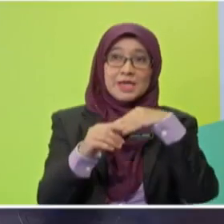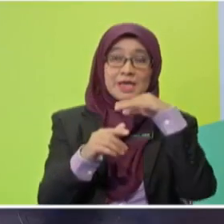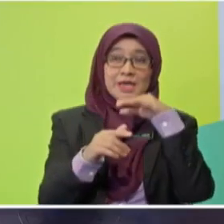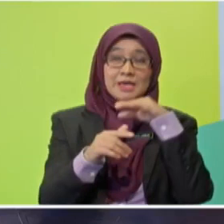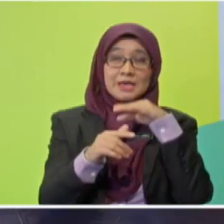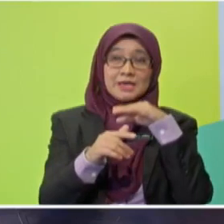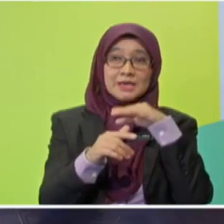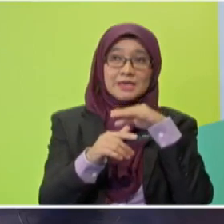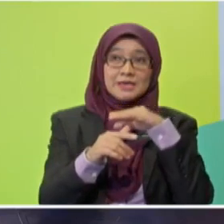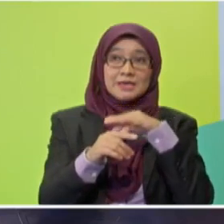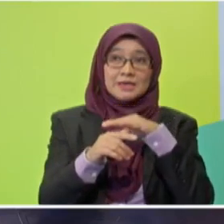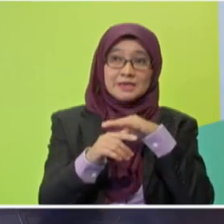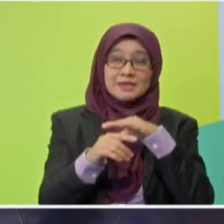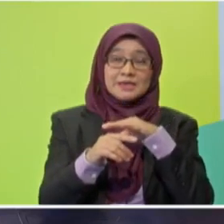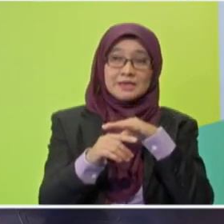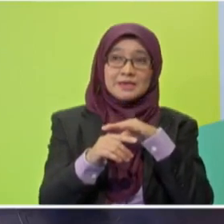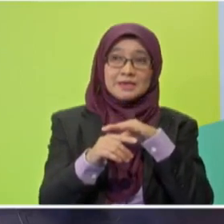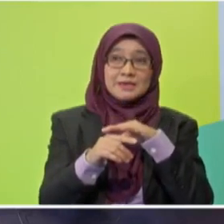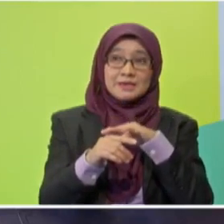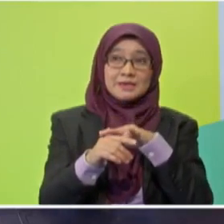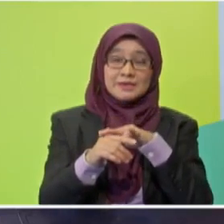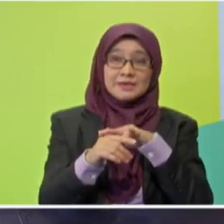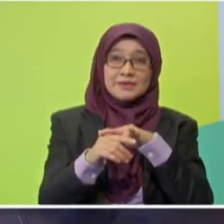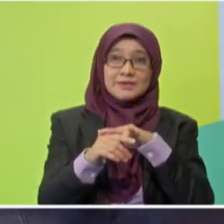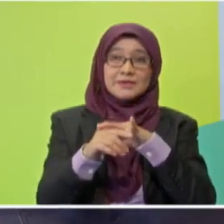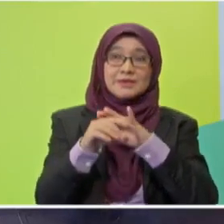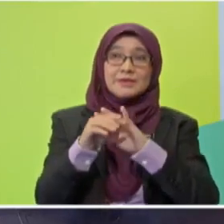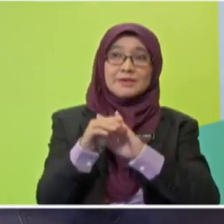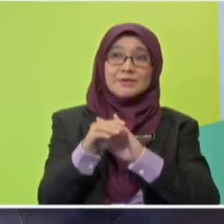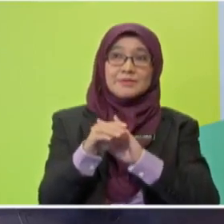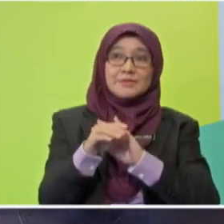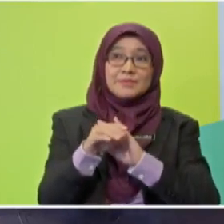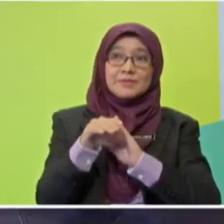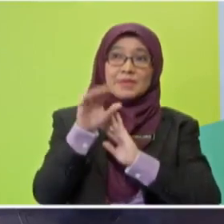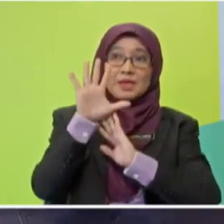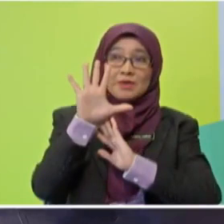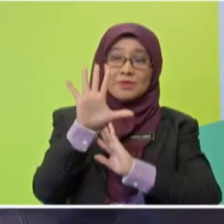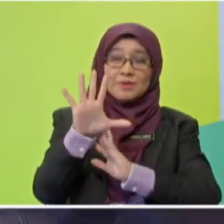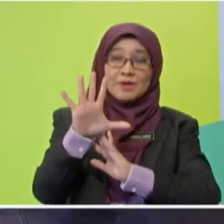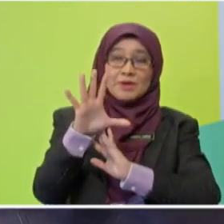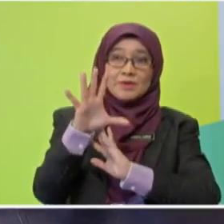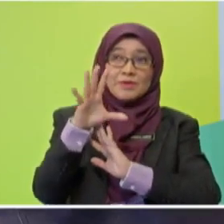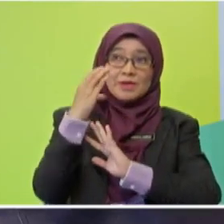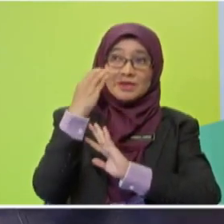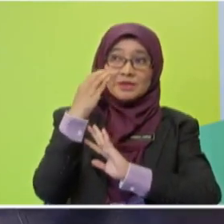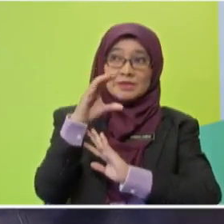move the decimal point at the dividend one place, right? Yes. Yes. So what's the answer,